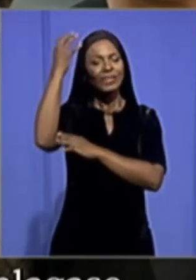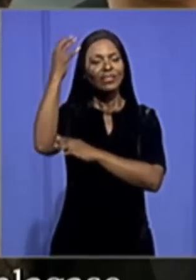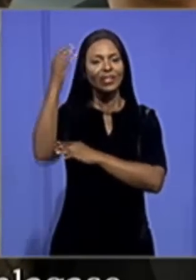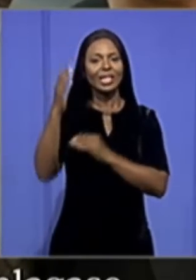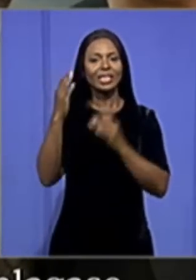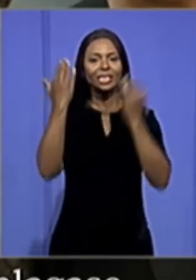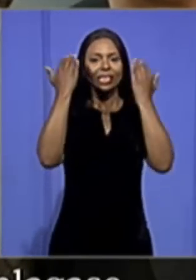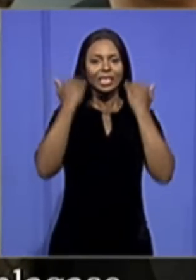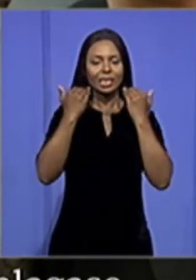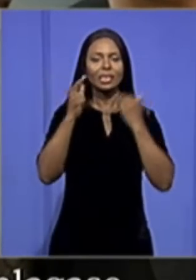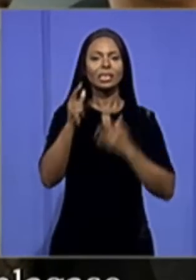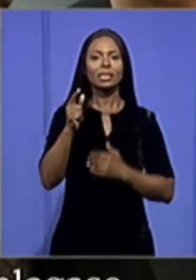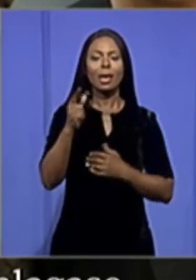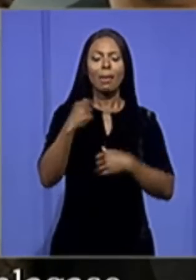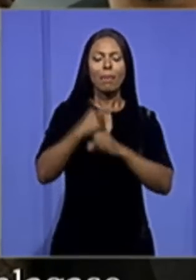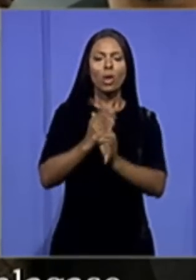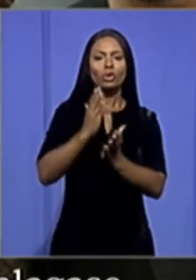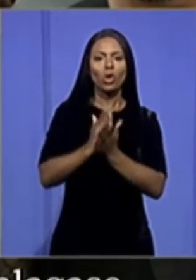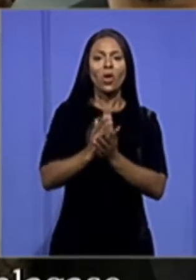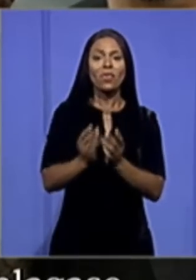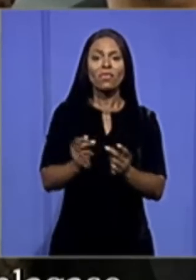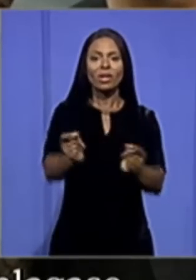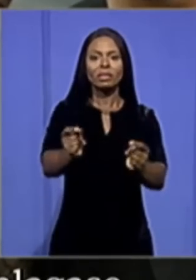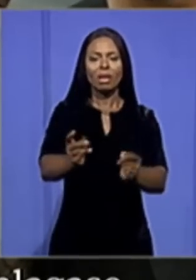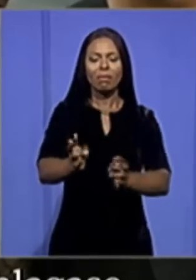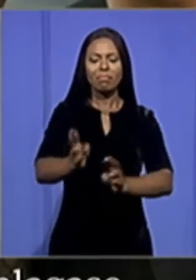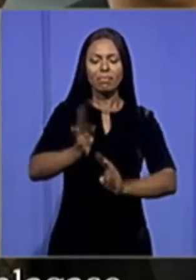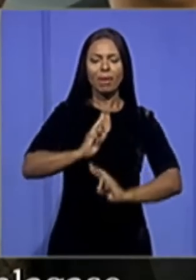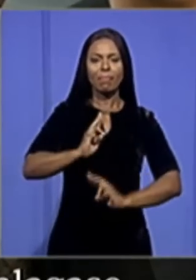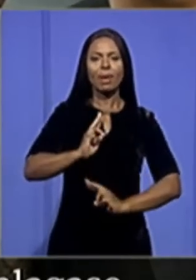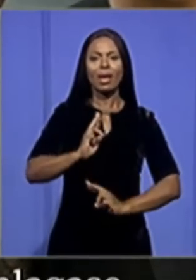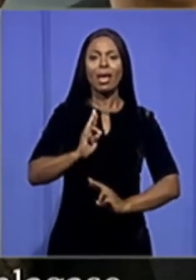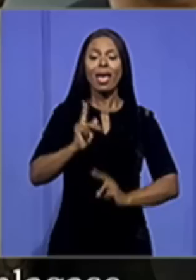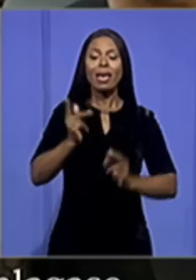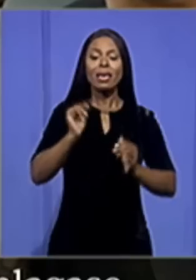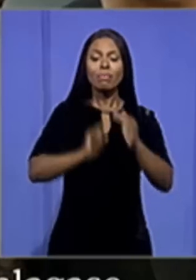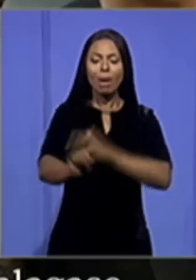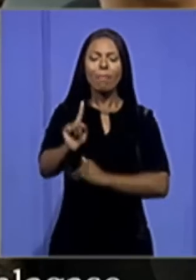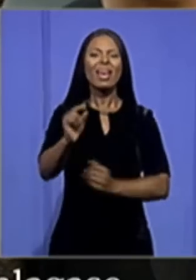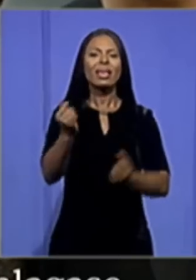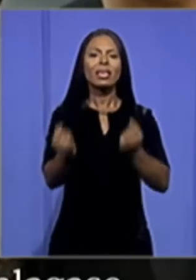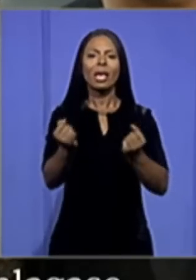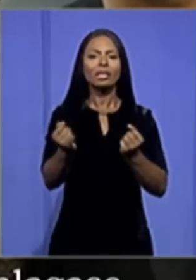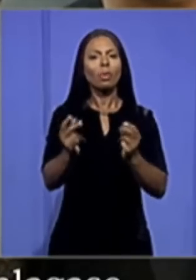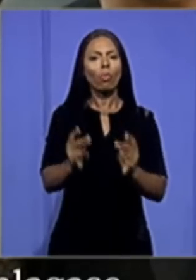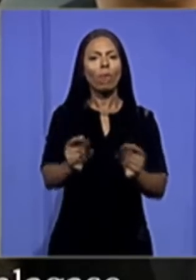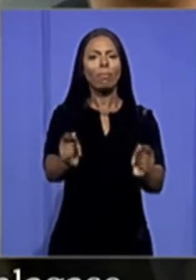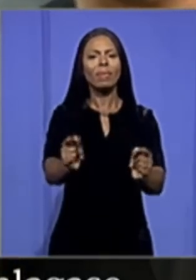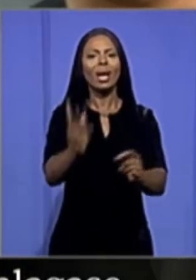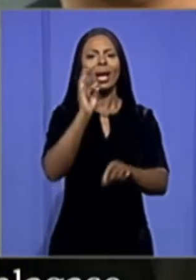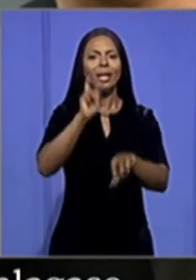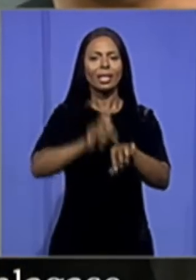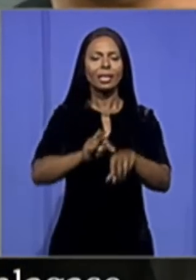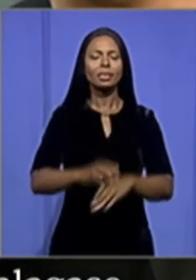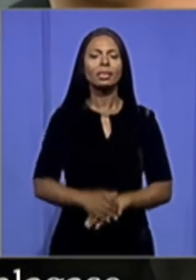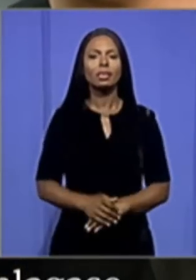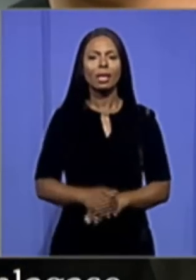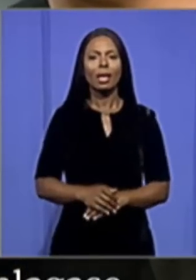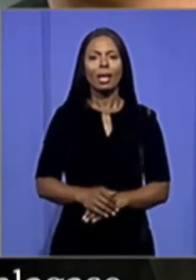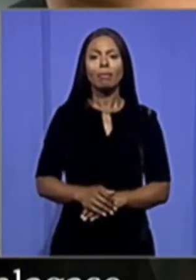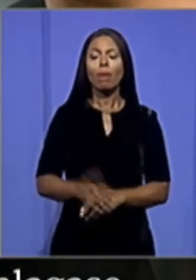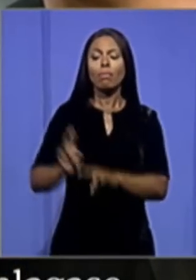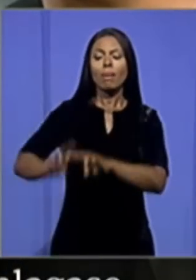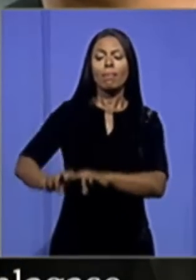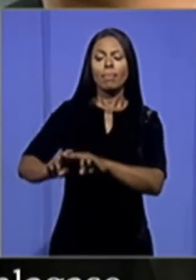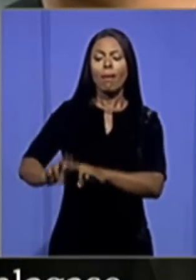urgent ensuring that this case must be heard immediately on an urgent basis. And pending on that response,